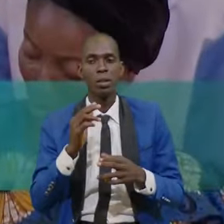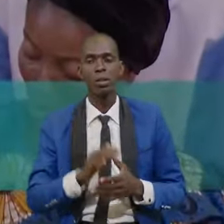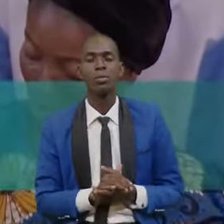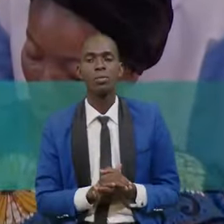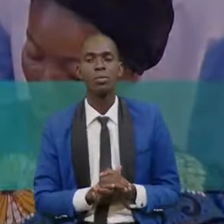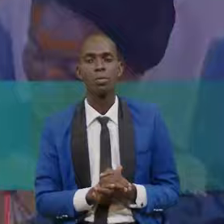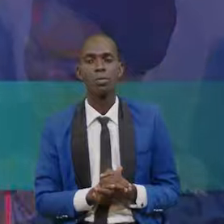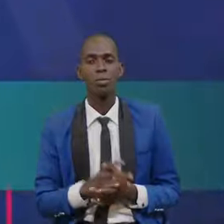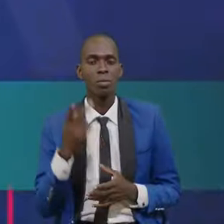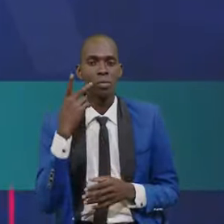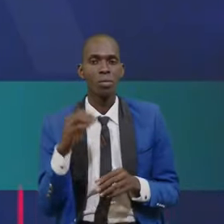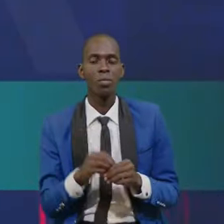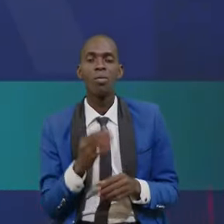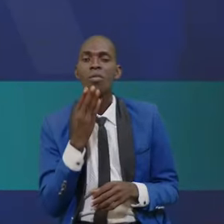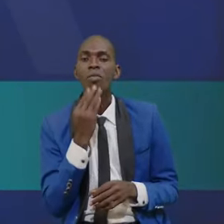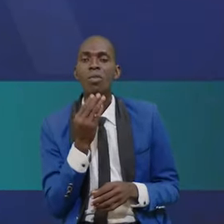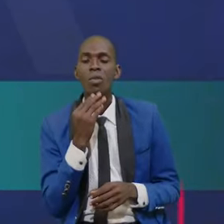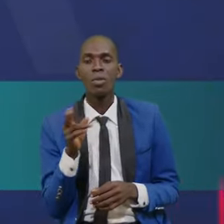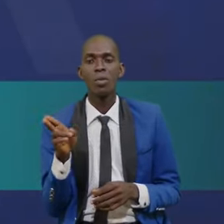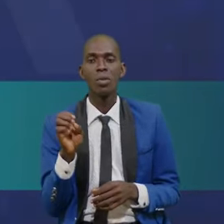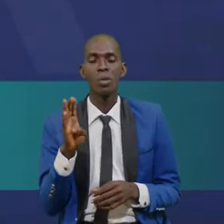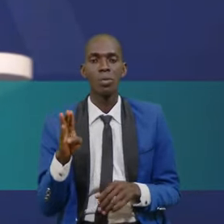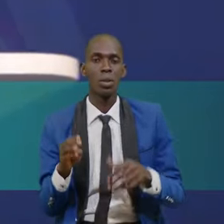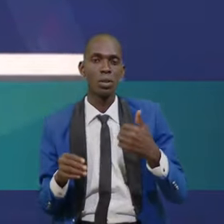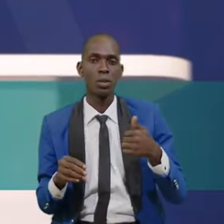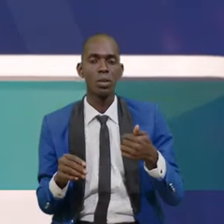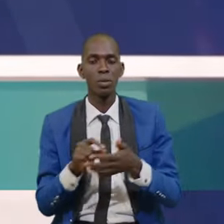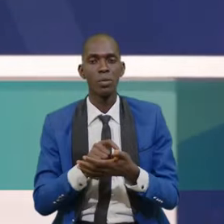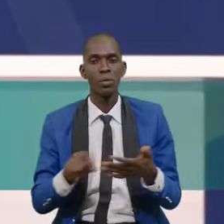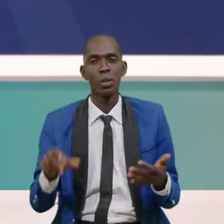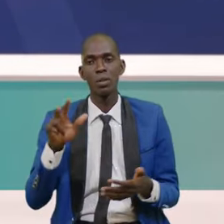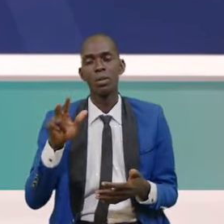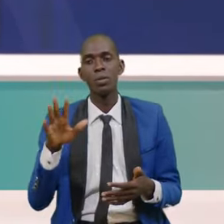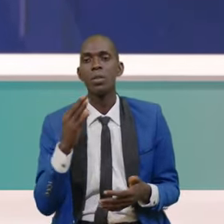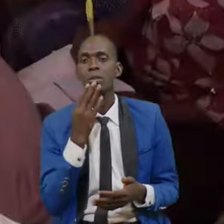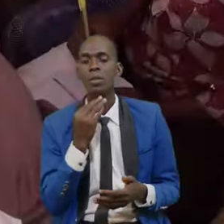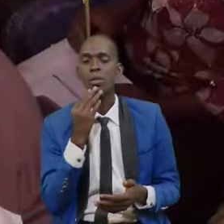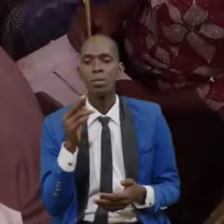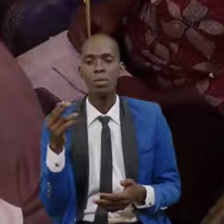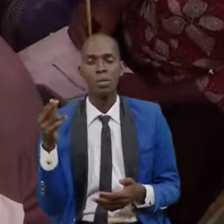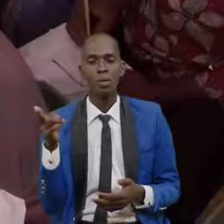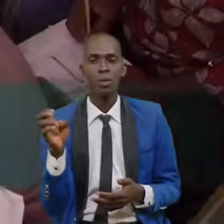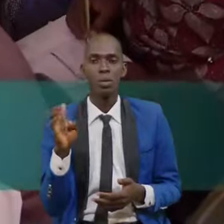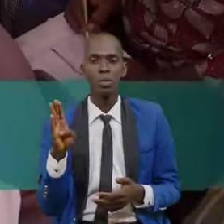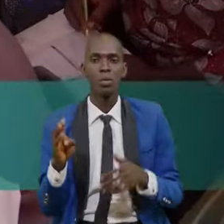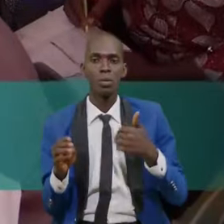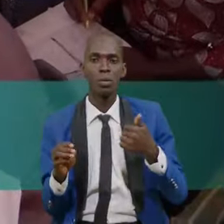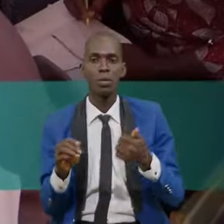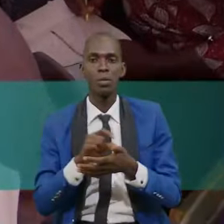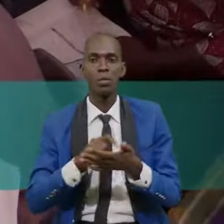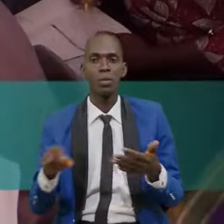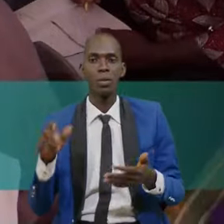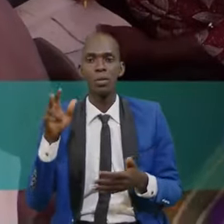Look at Hebrews chapter 10. I'm reading from verse 35. Hebrews chapter 10. And we're reading